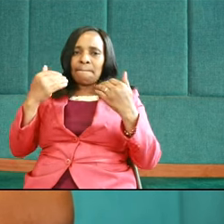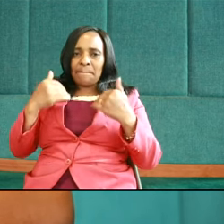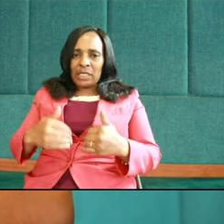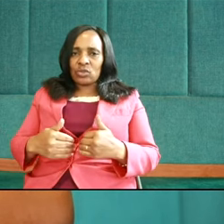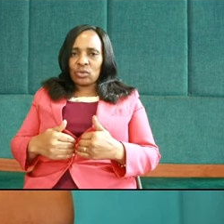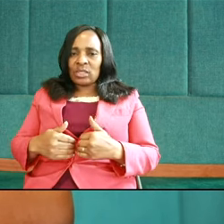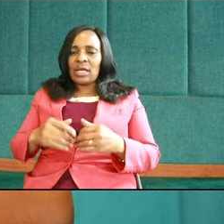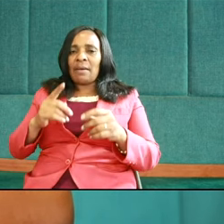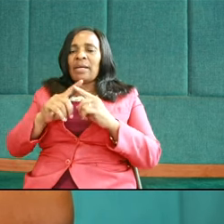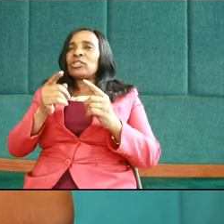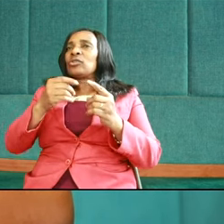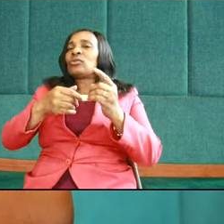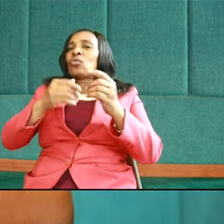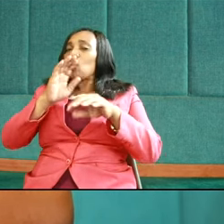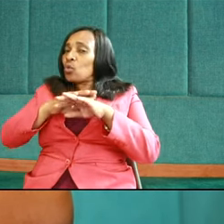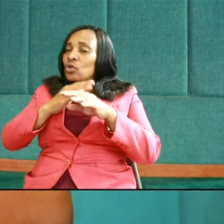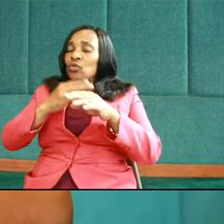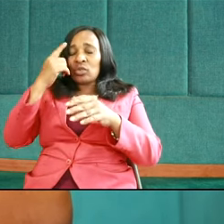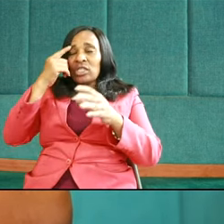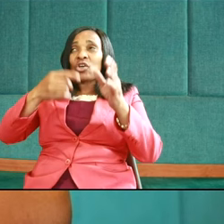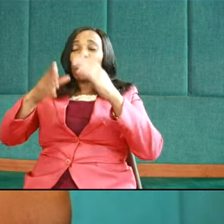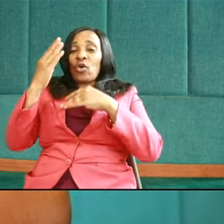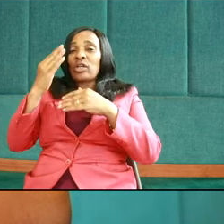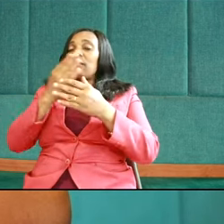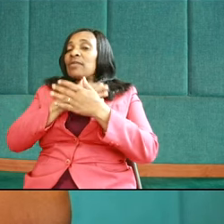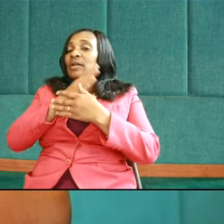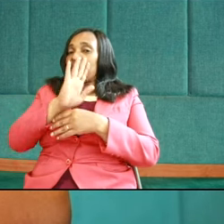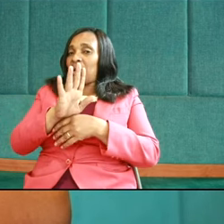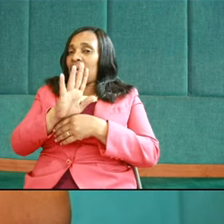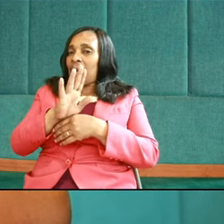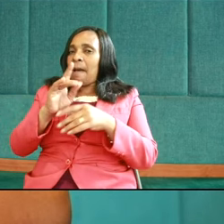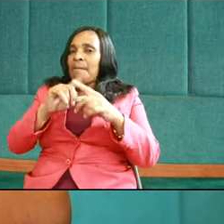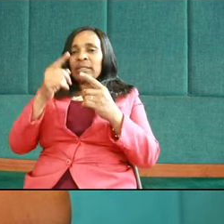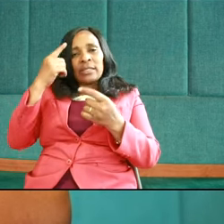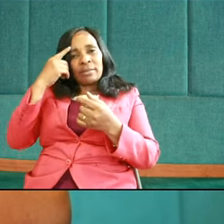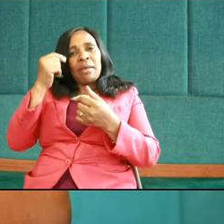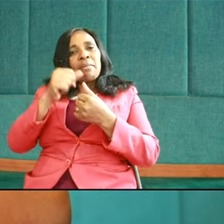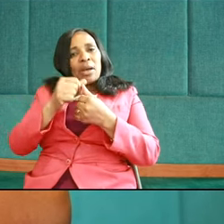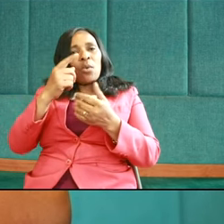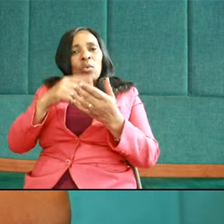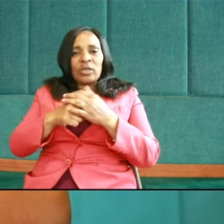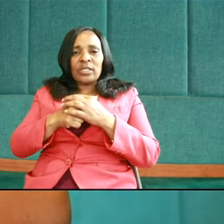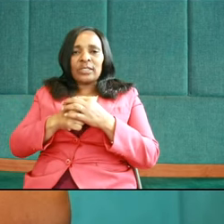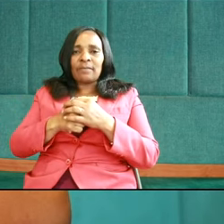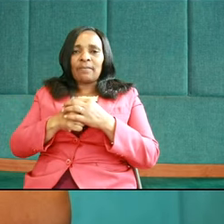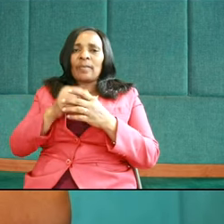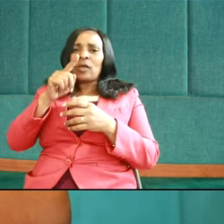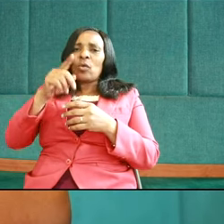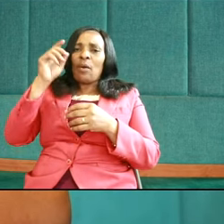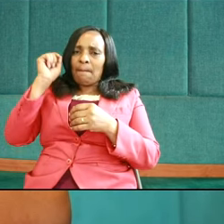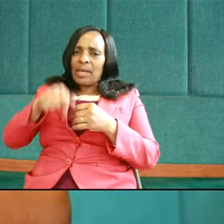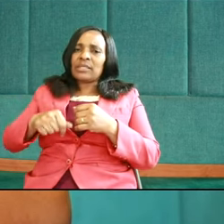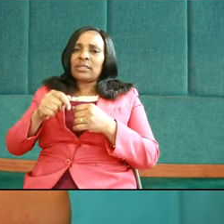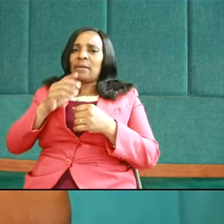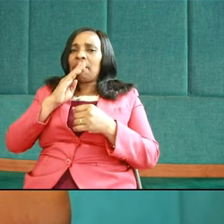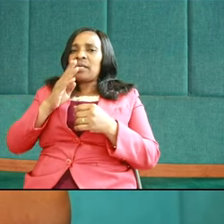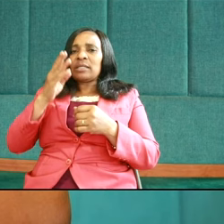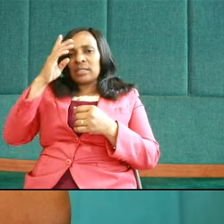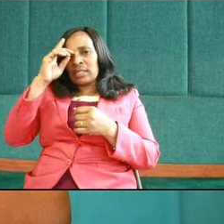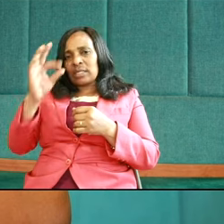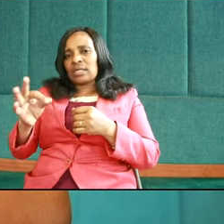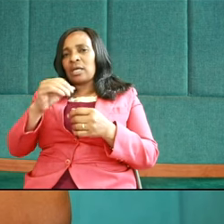God as your friend, but then you have to remember you have to be serious about